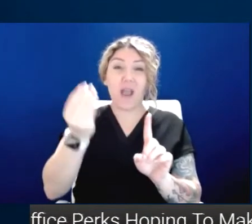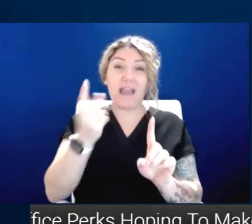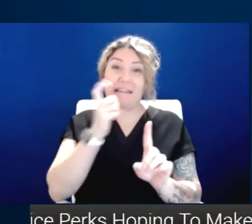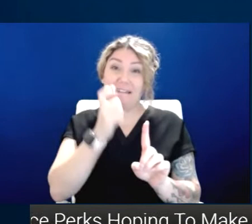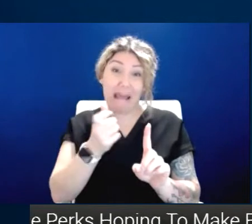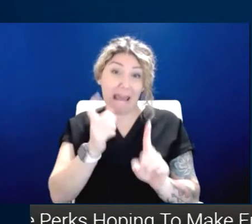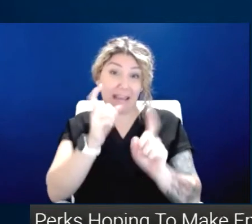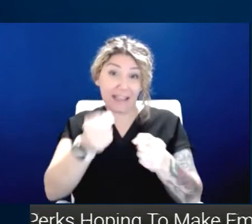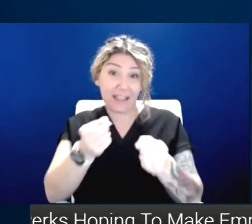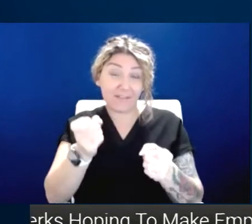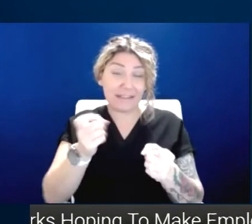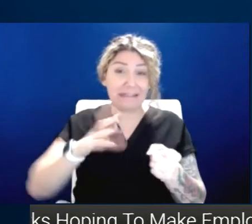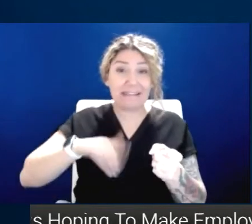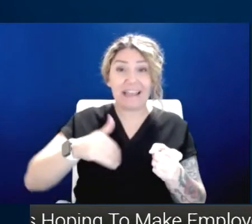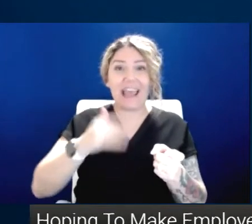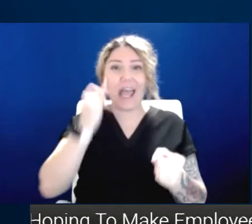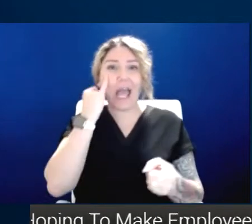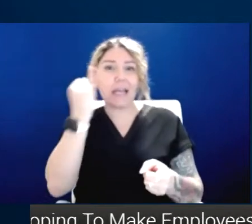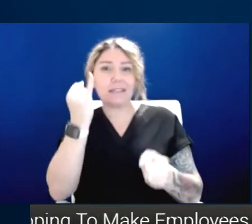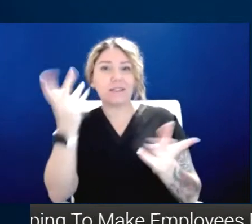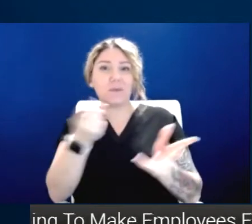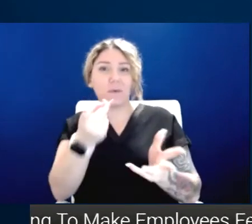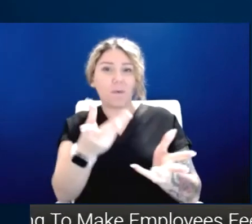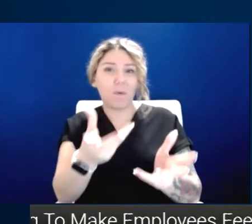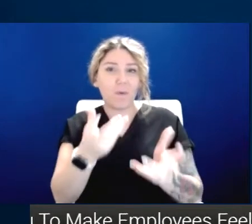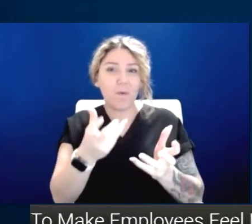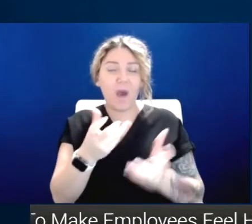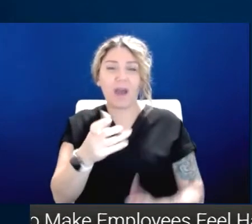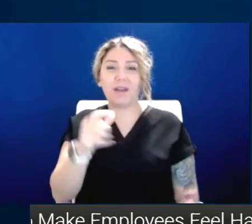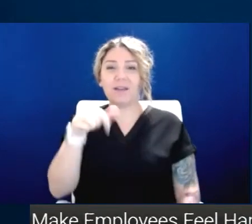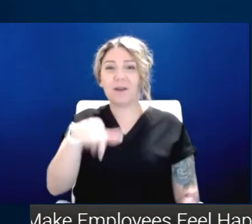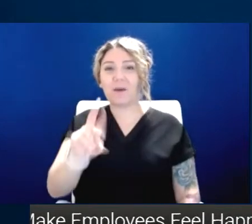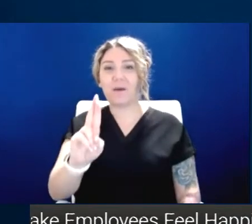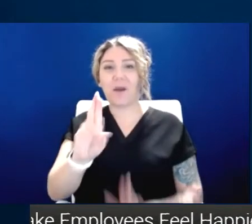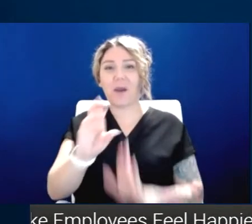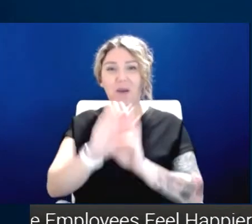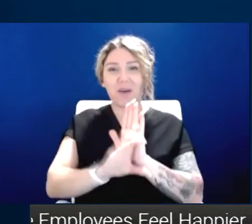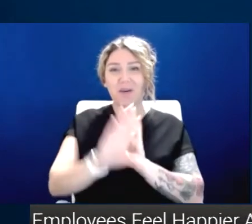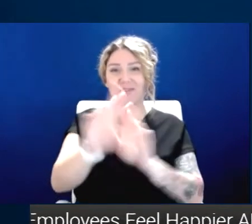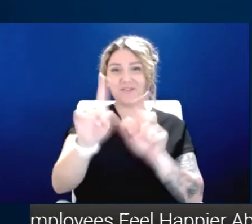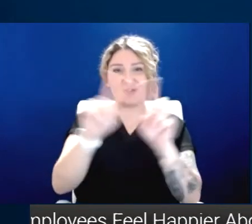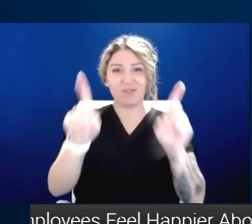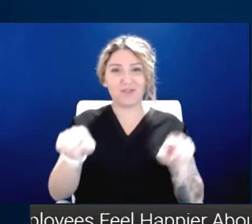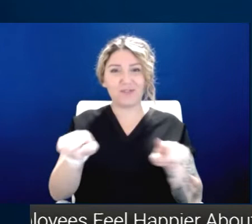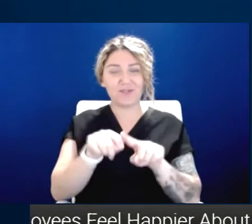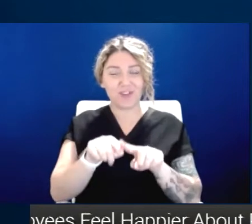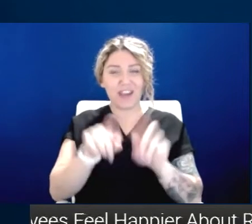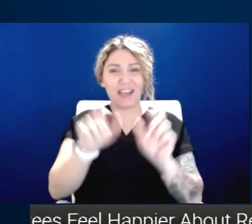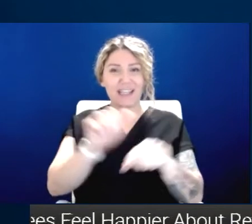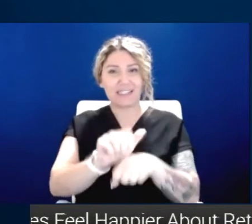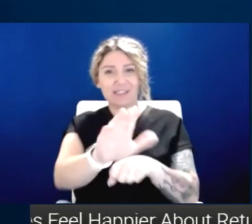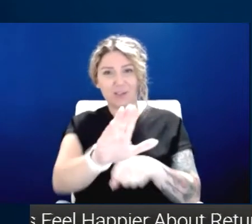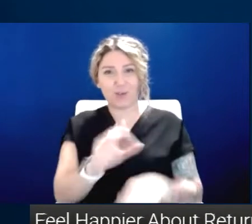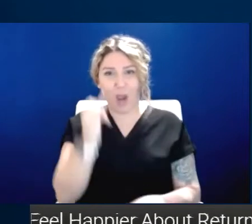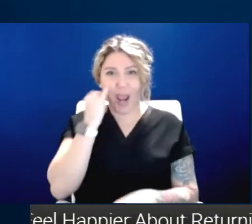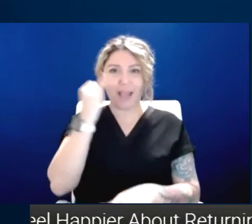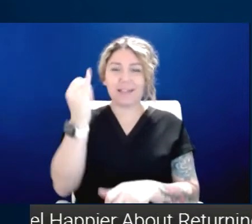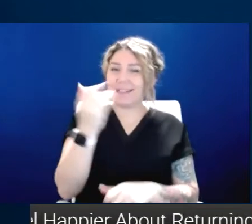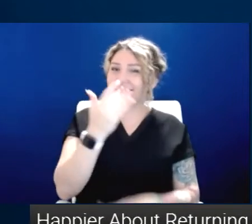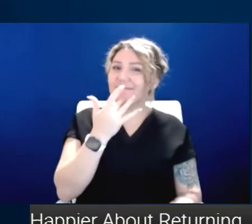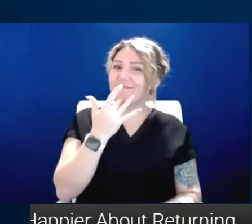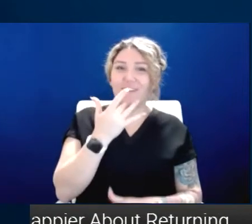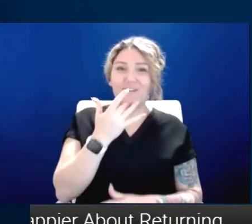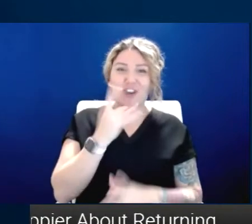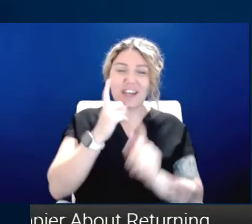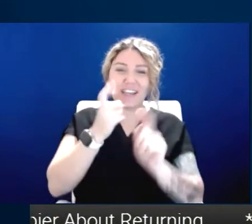ideas. We want to know what you want. Here's a QR code on your screen right now where you can send us your ideas, your favorite gift, or what you're hoping